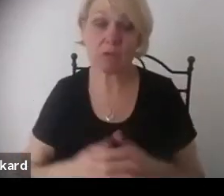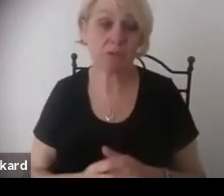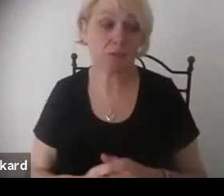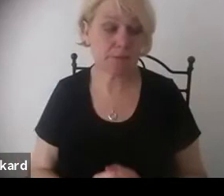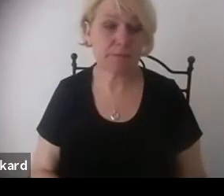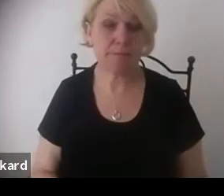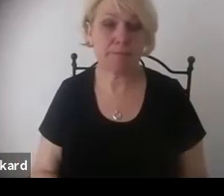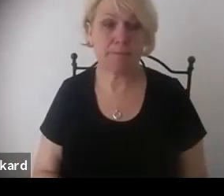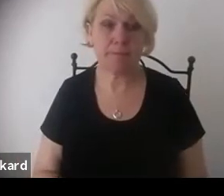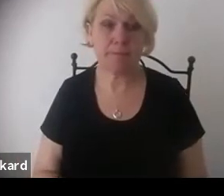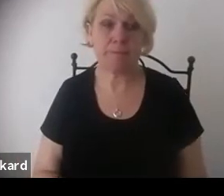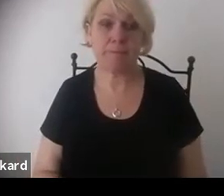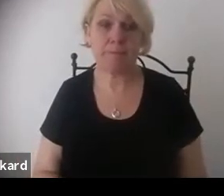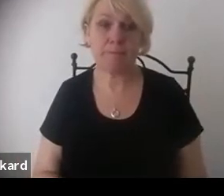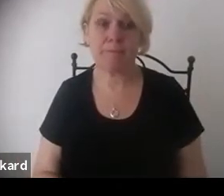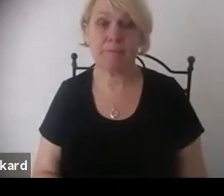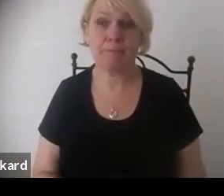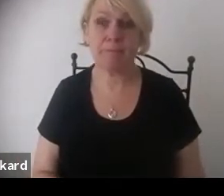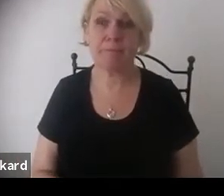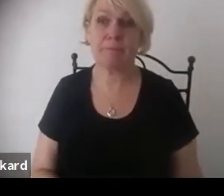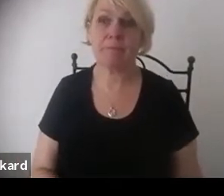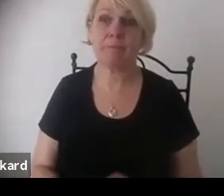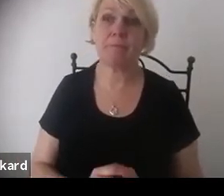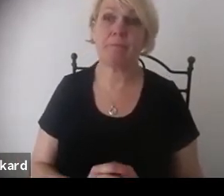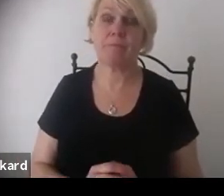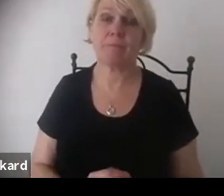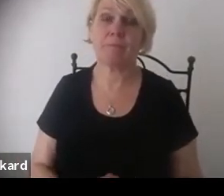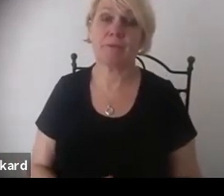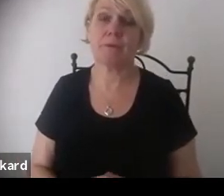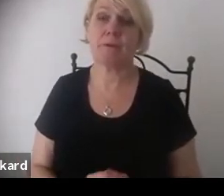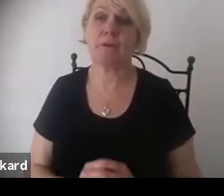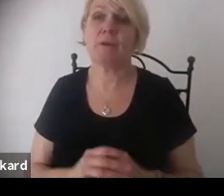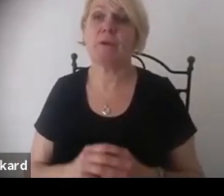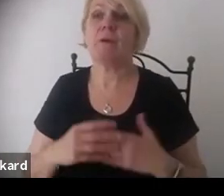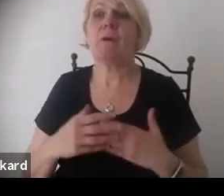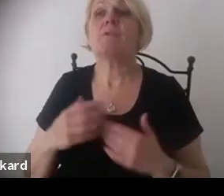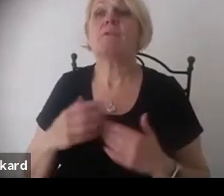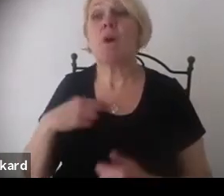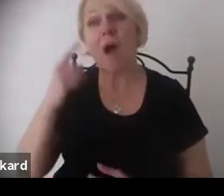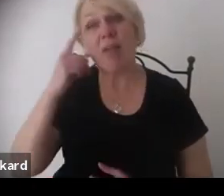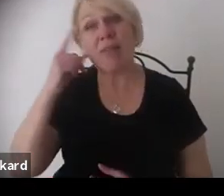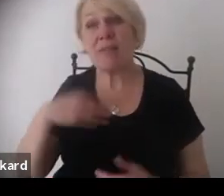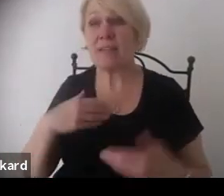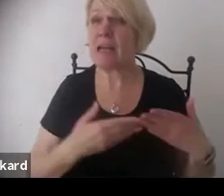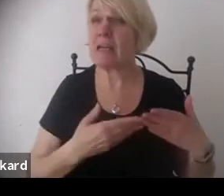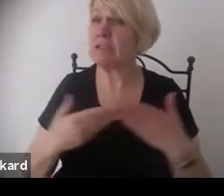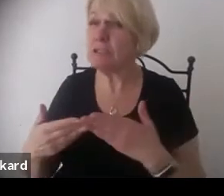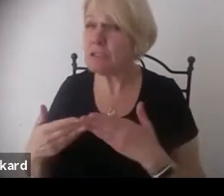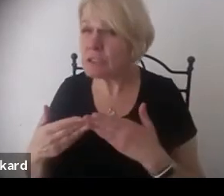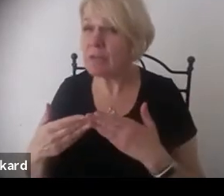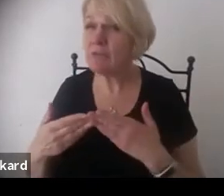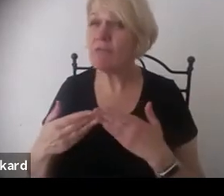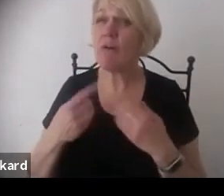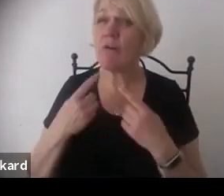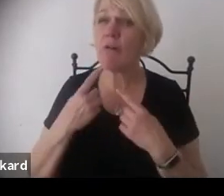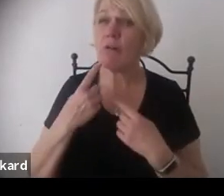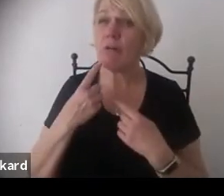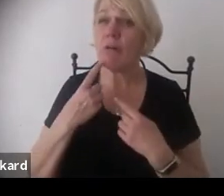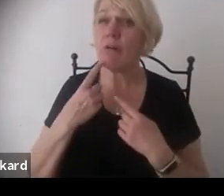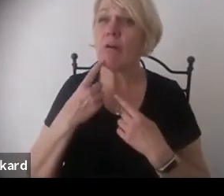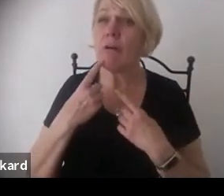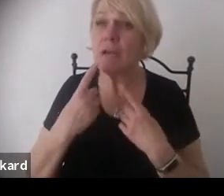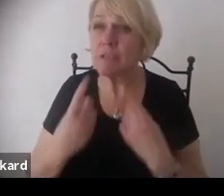Every will talk a bit more about later. So that's probably enough in terms of general introduction, because I'm conscious people want us to talk